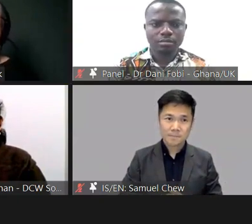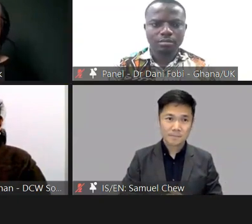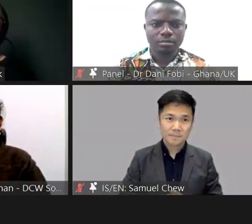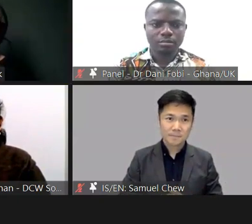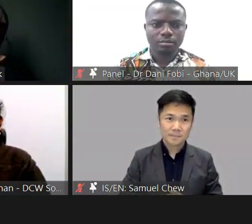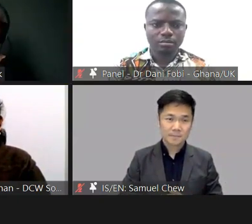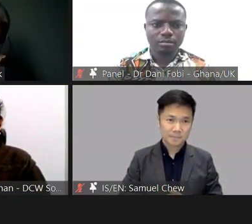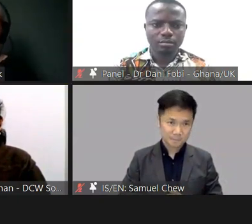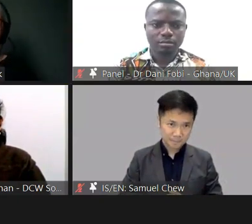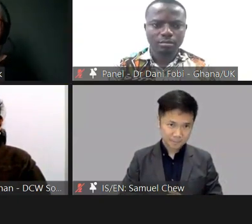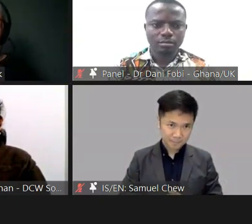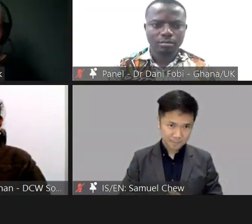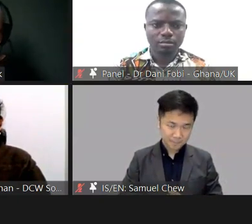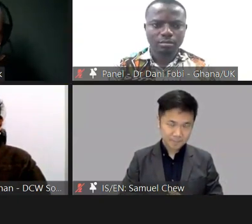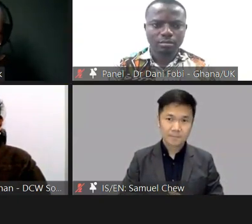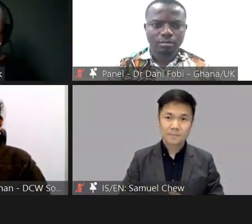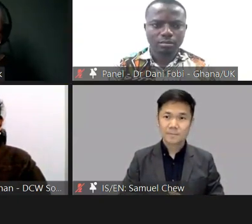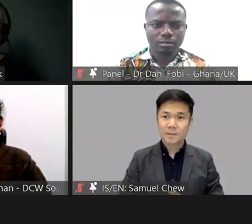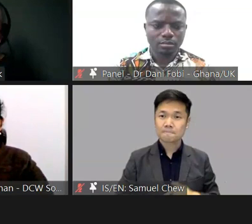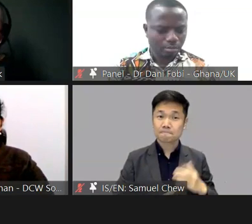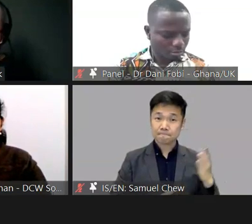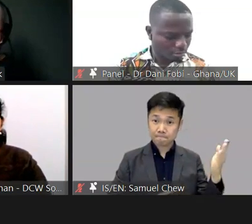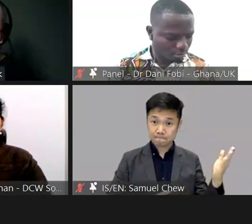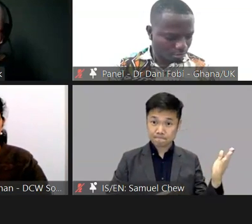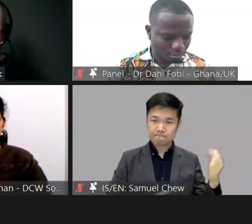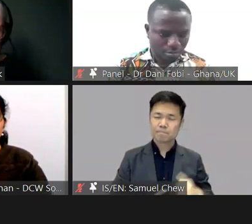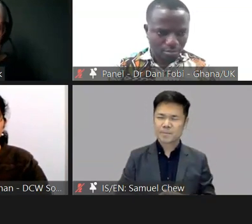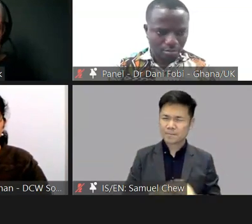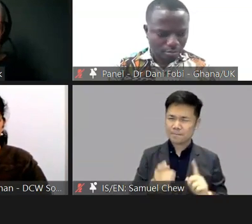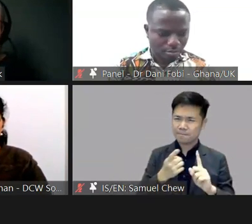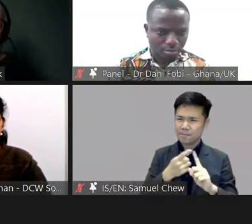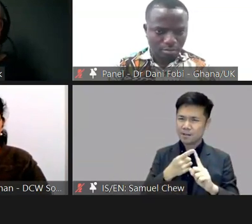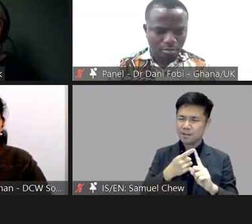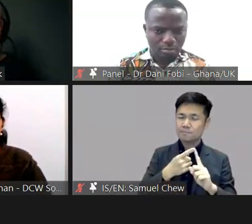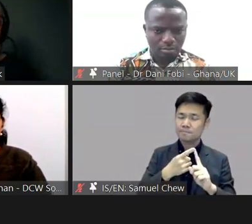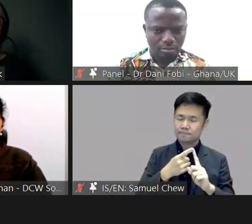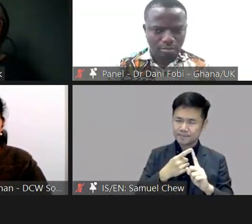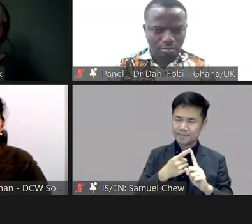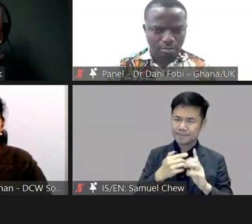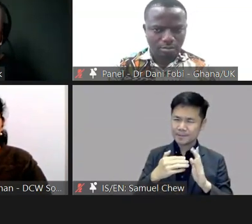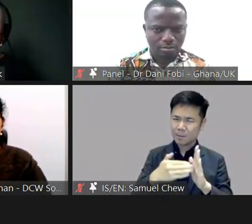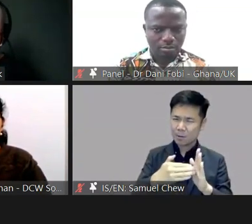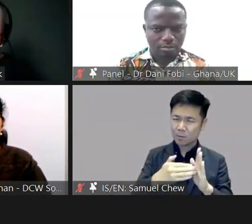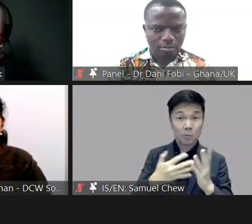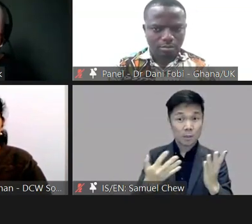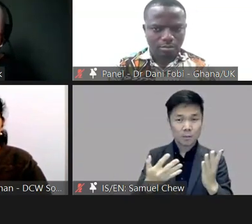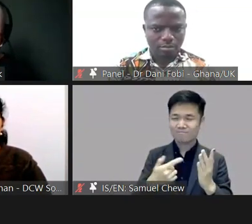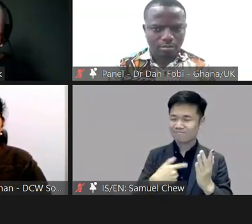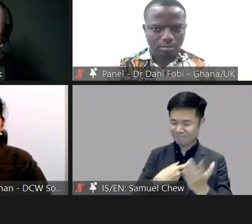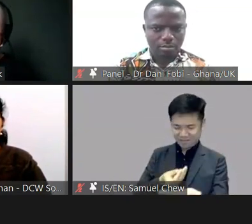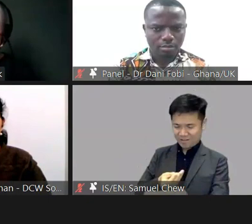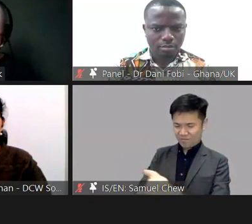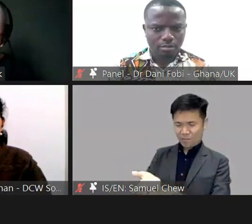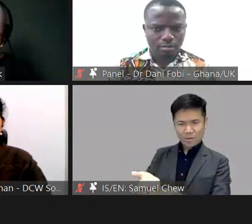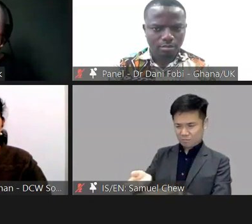Yeah, the challenges that they face is the lack of information. When their child is